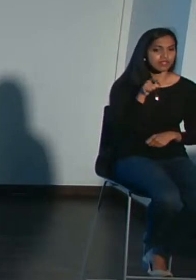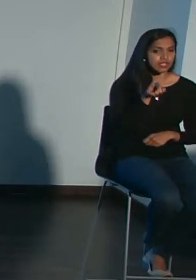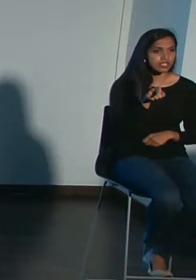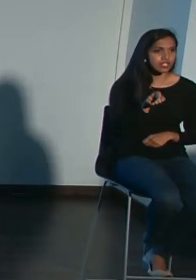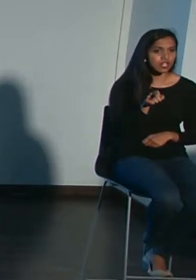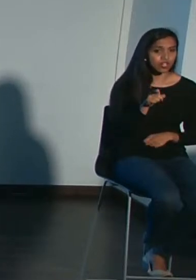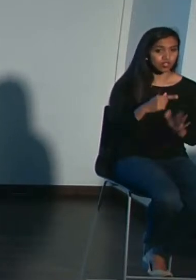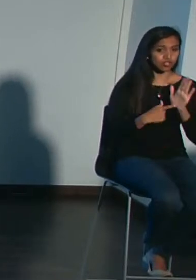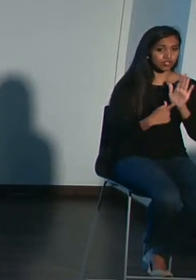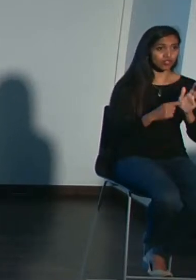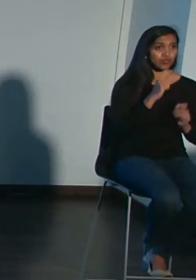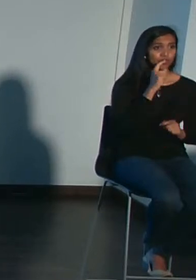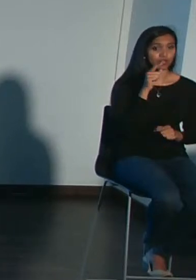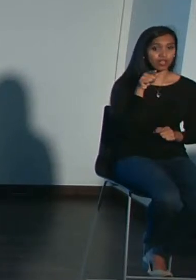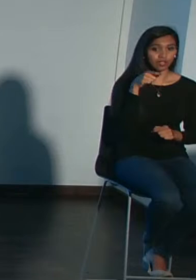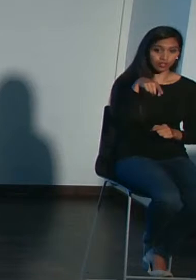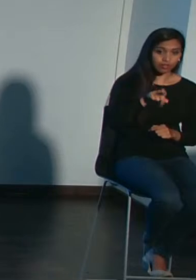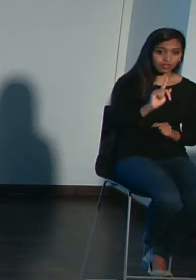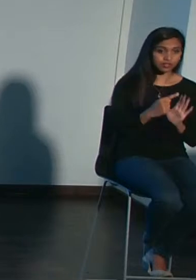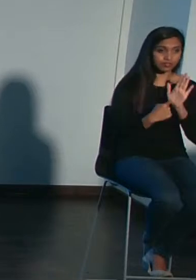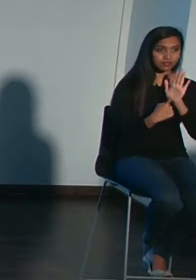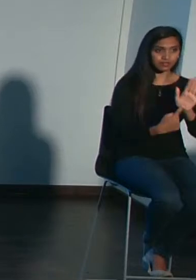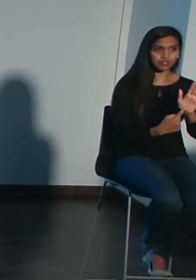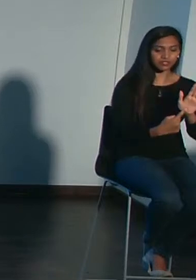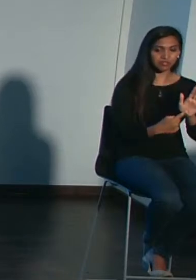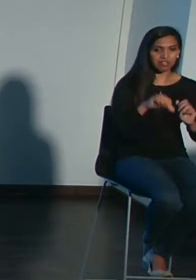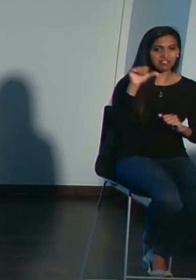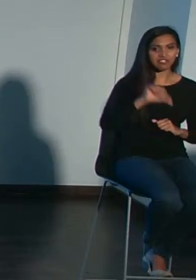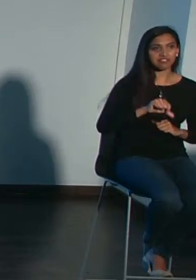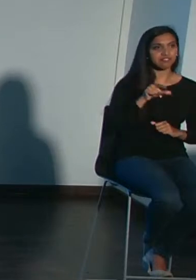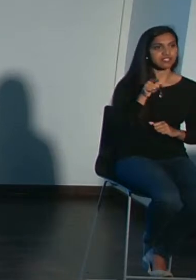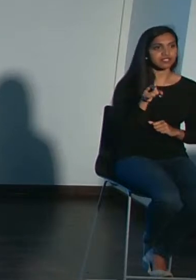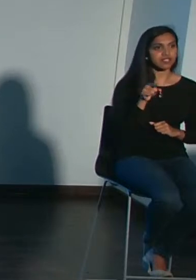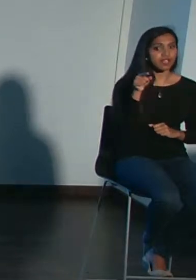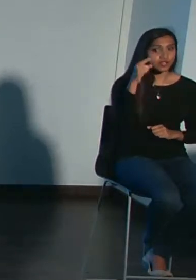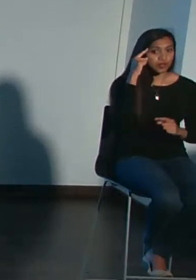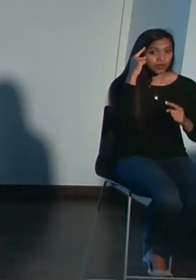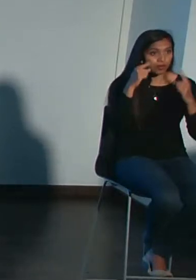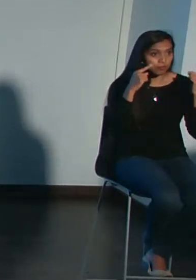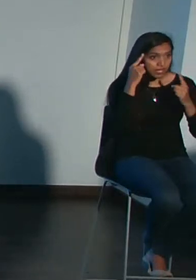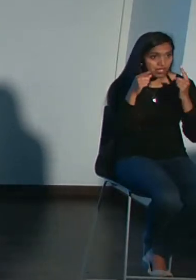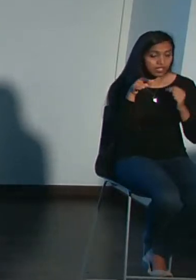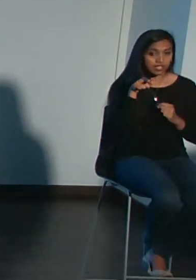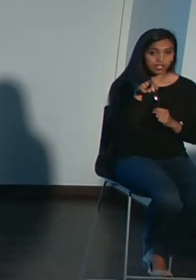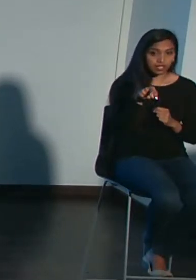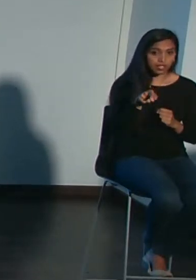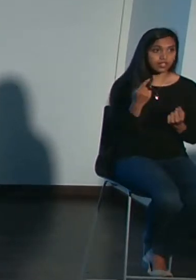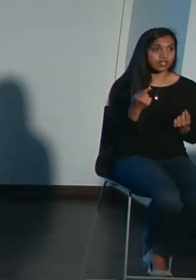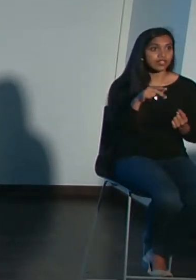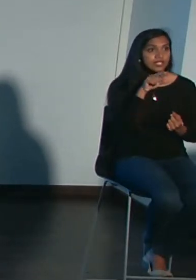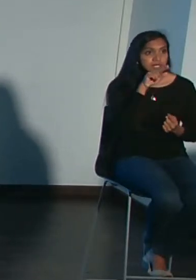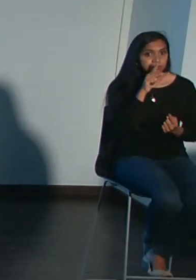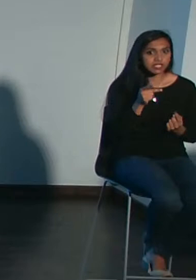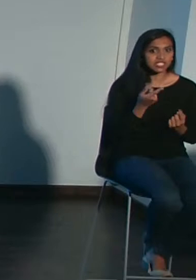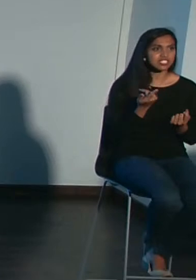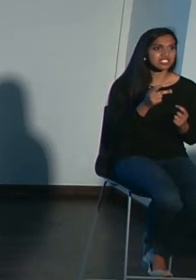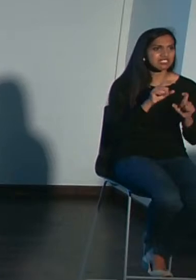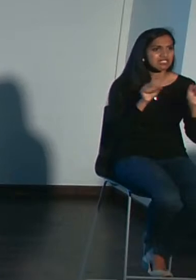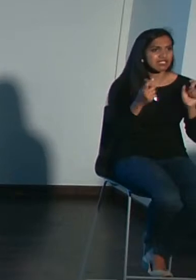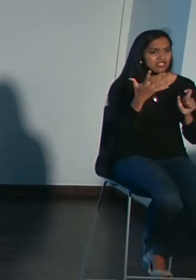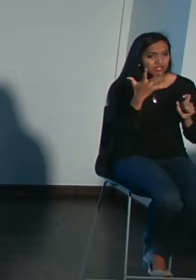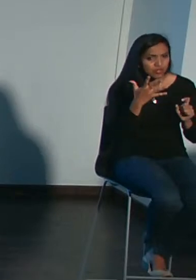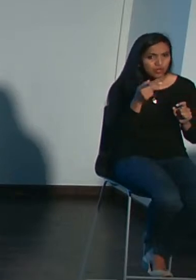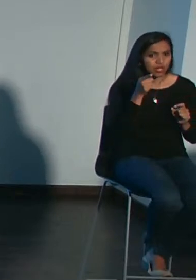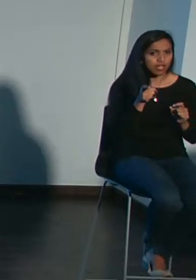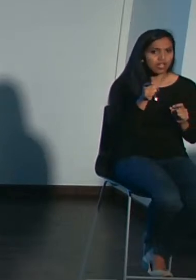at representing himself, and he always like forgets half his things and then fumbles on the stage and so on, and people find